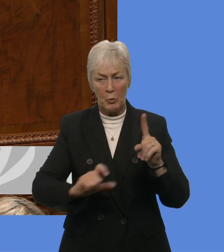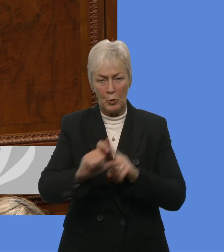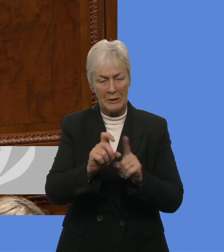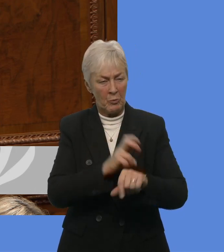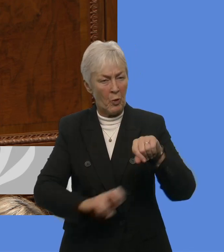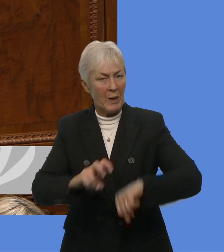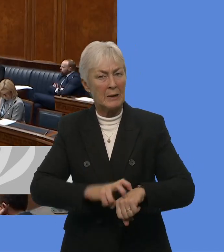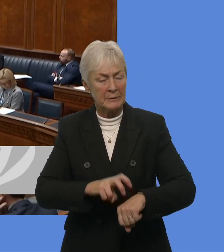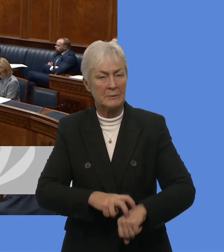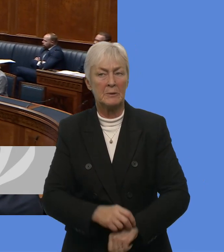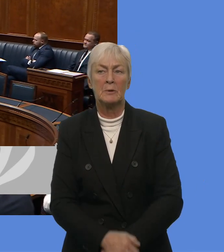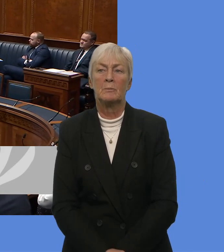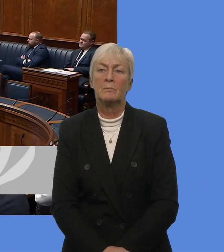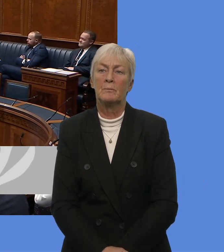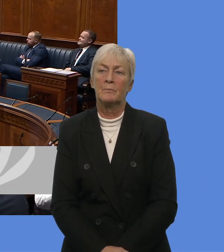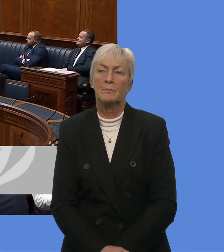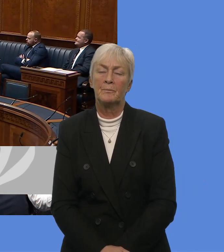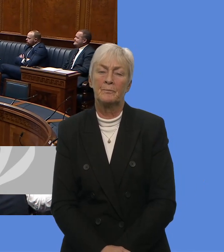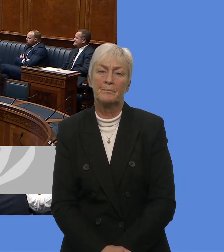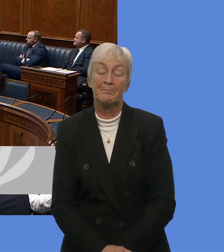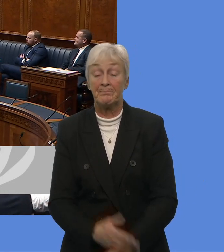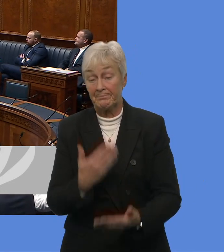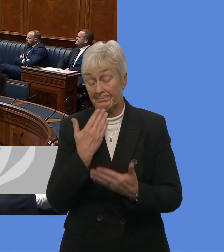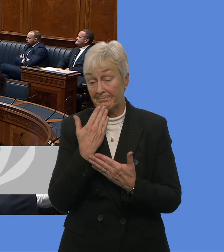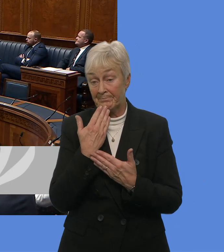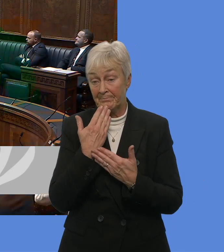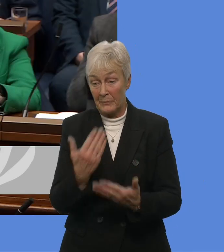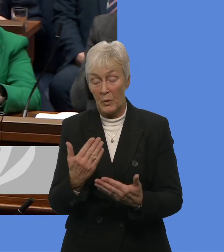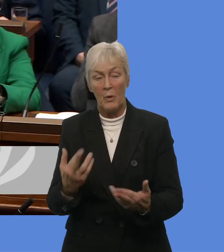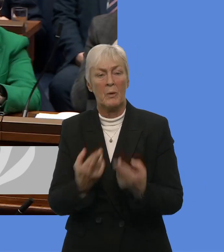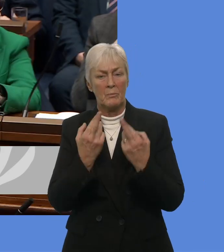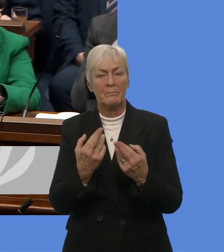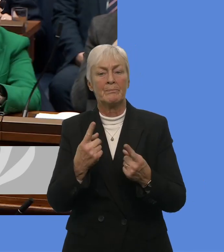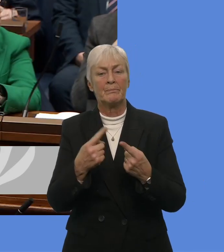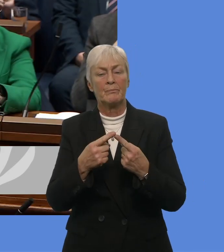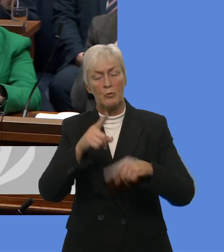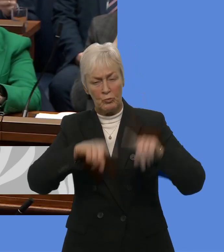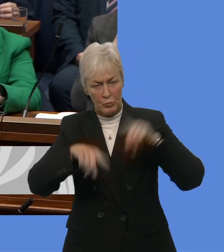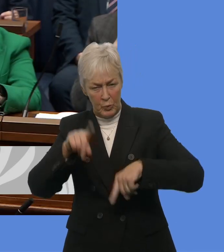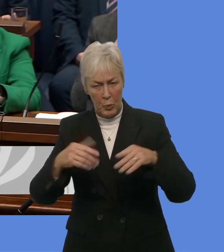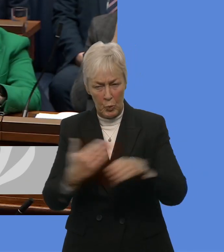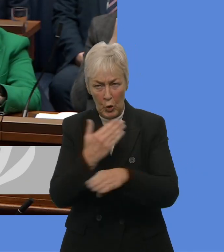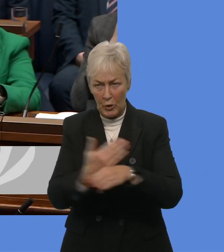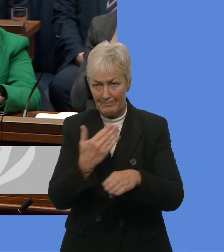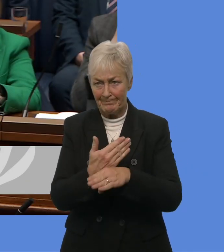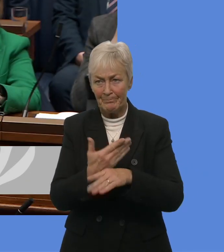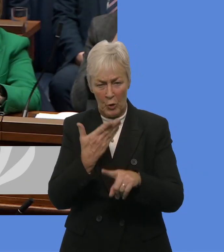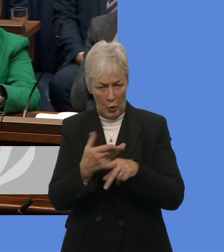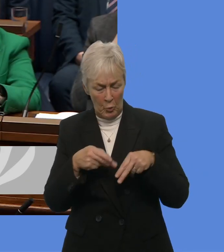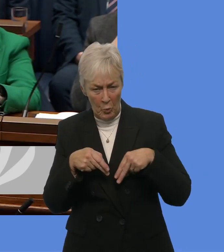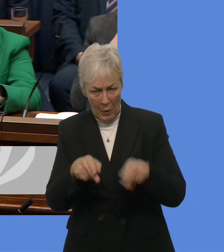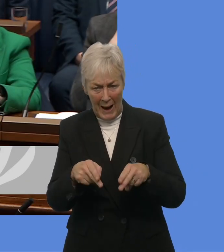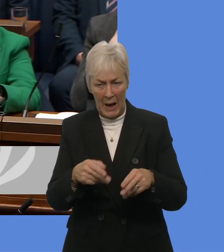Ireland? Deputy Minister. Thank you. Look, there's a range of work that is underway. A number of our equality areas of